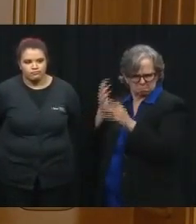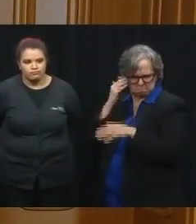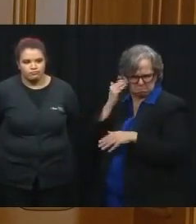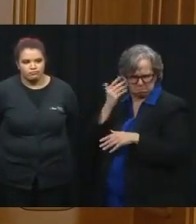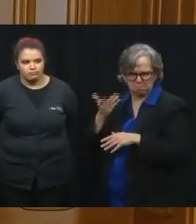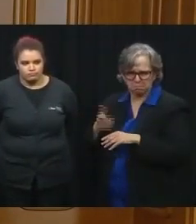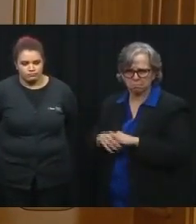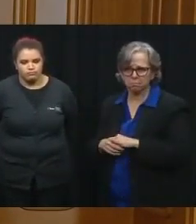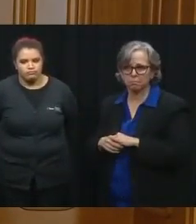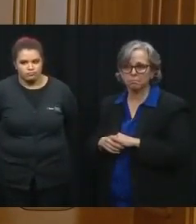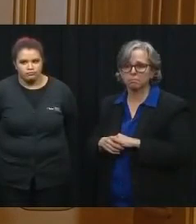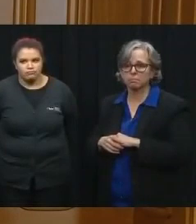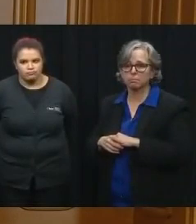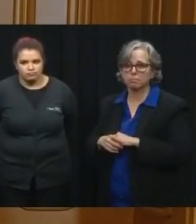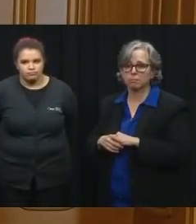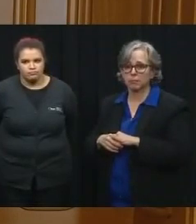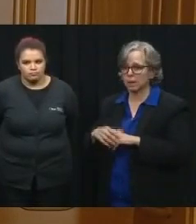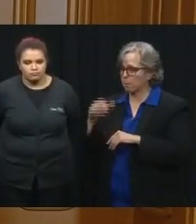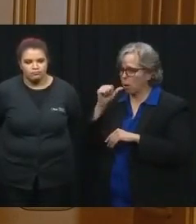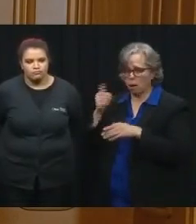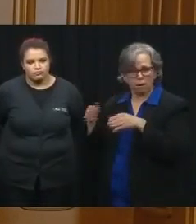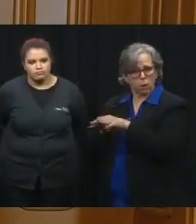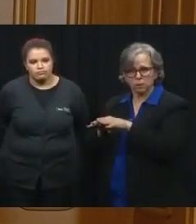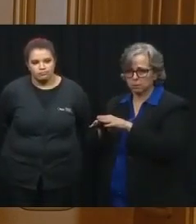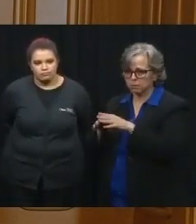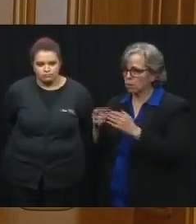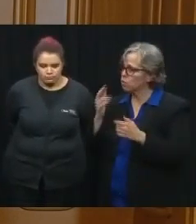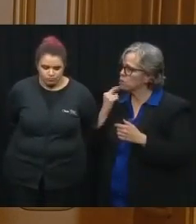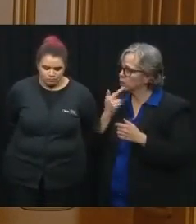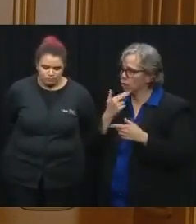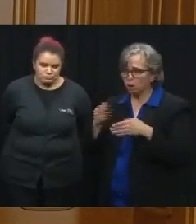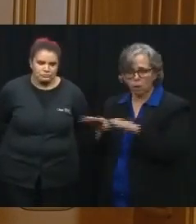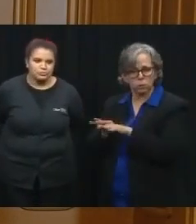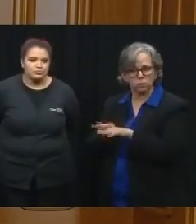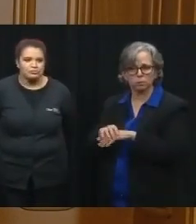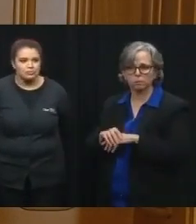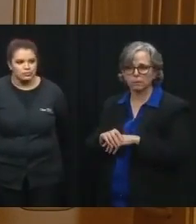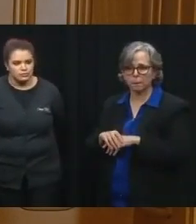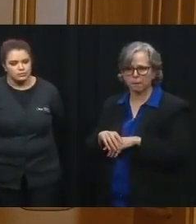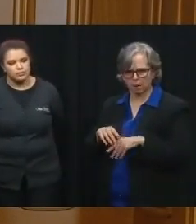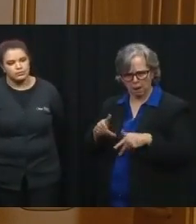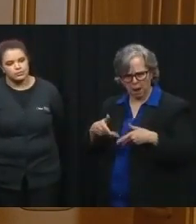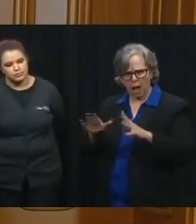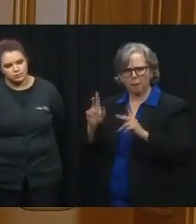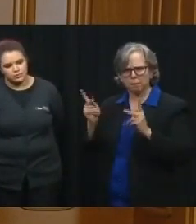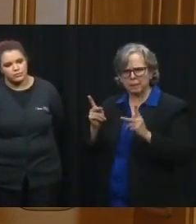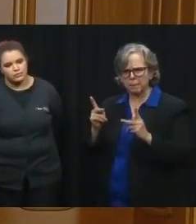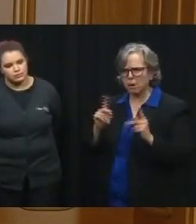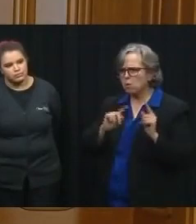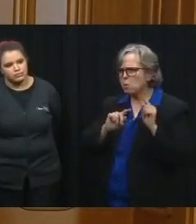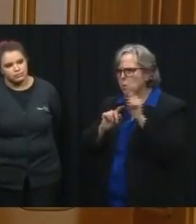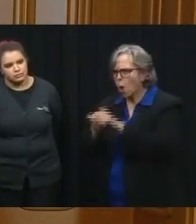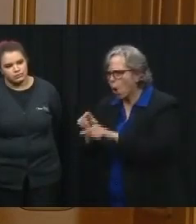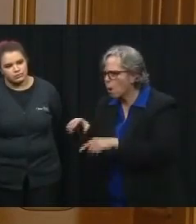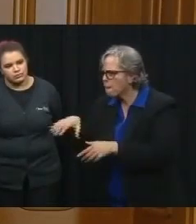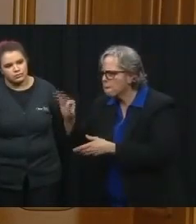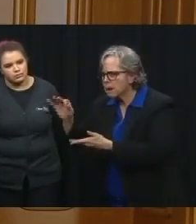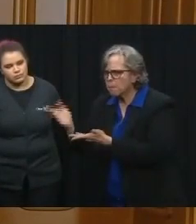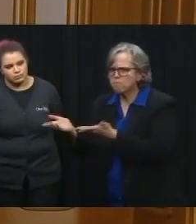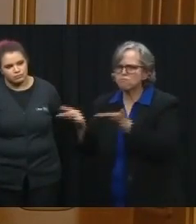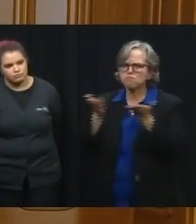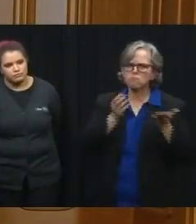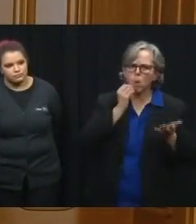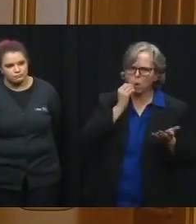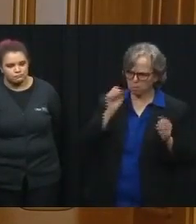We shut the bars down. We shut the restaurants down, but we are allowing carryout. So those